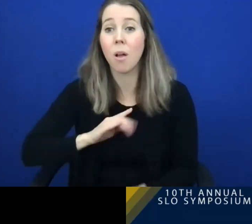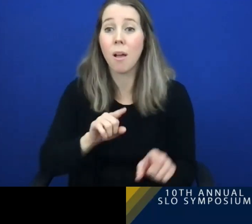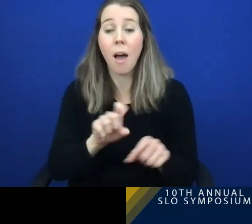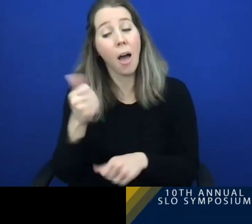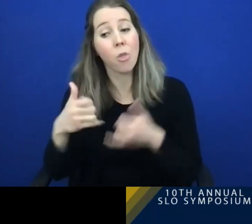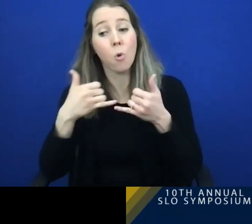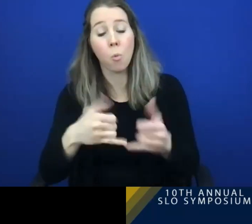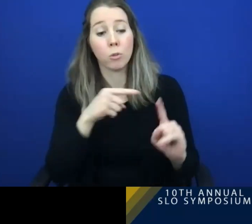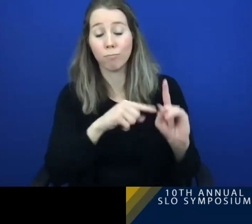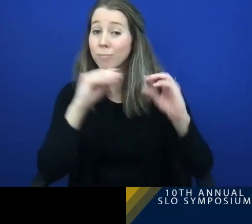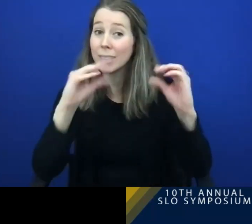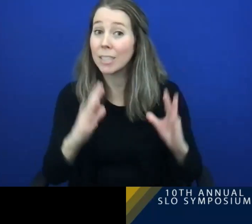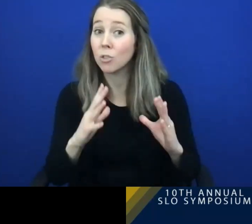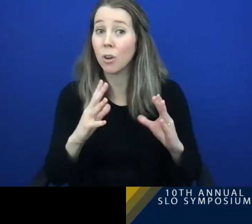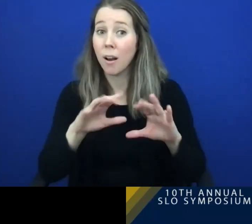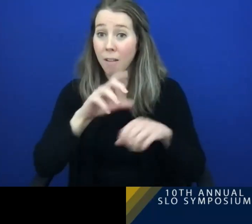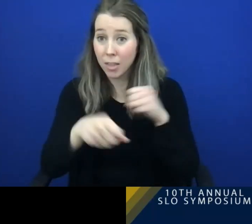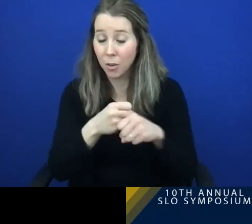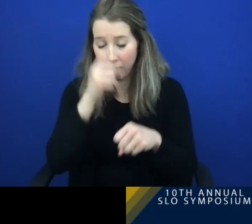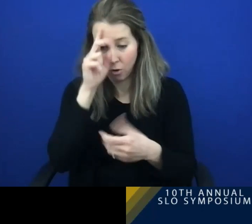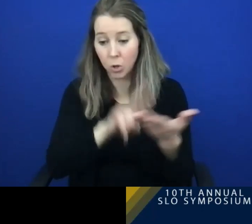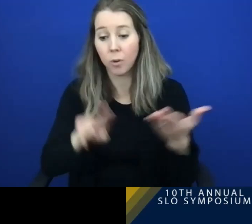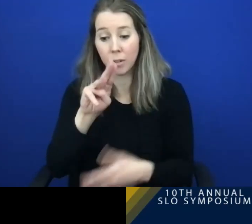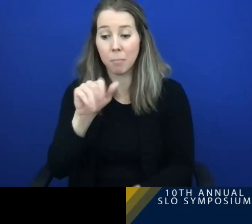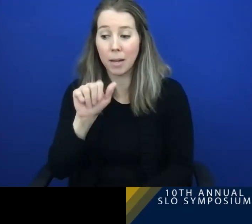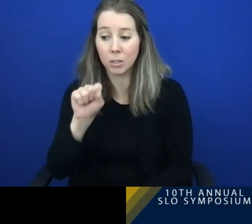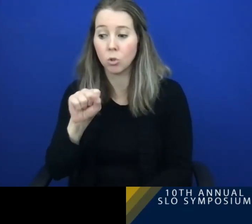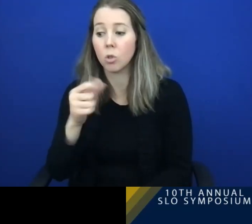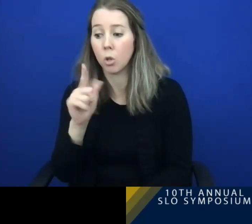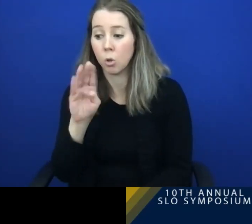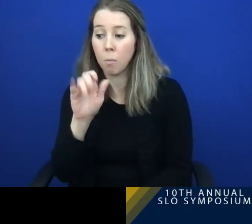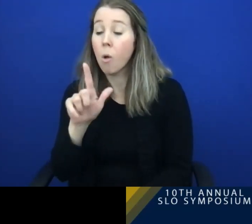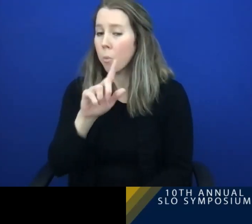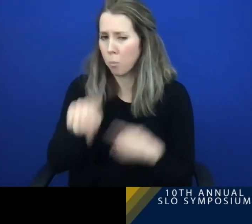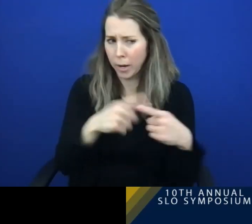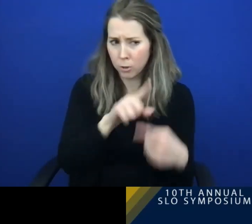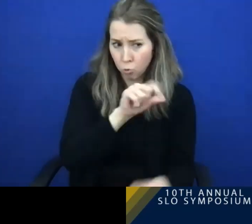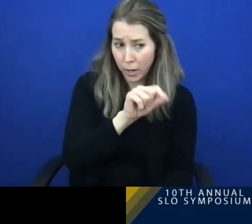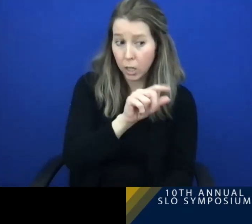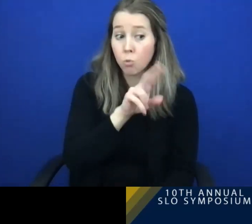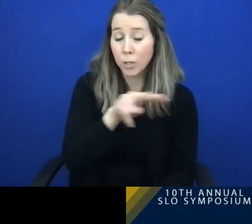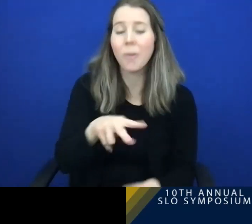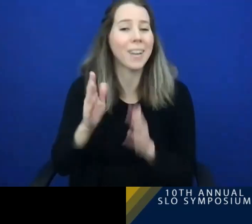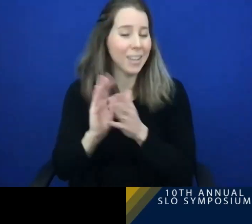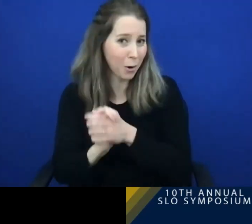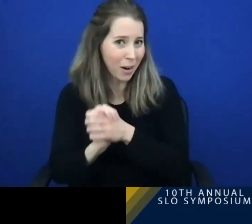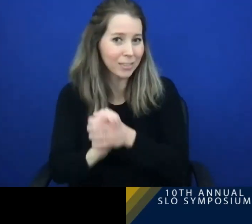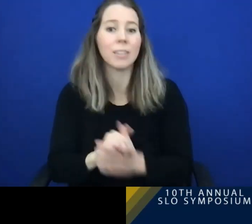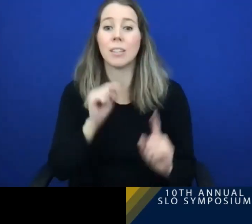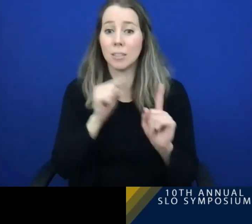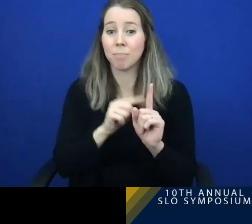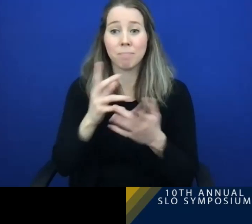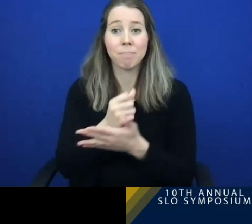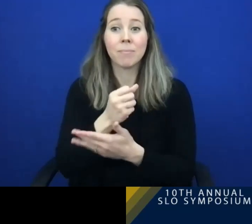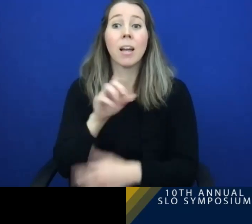named Teacher of the Year at University of Massachusetts Global in 2022. Congratulations. Margaret earned a doctorate in